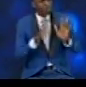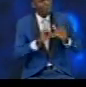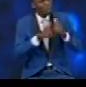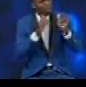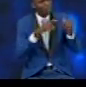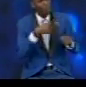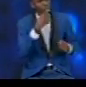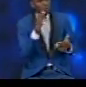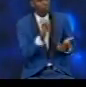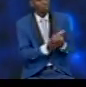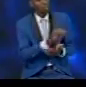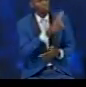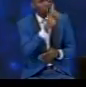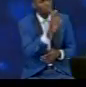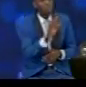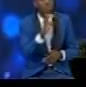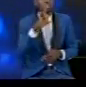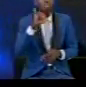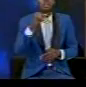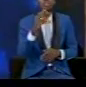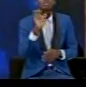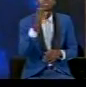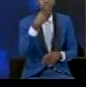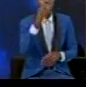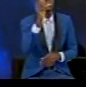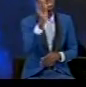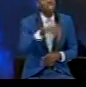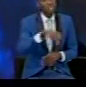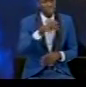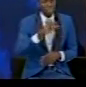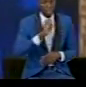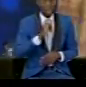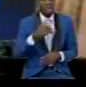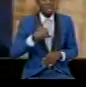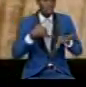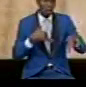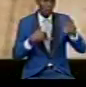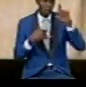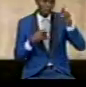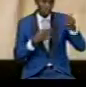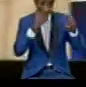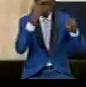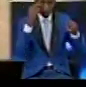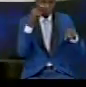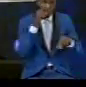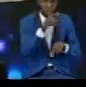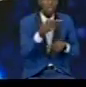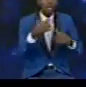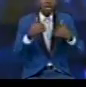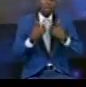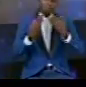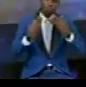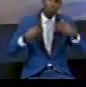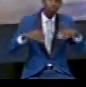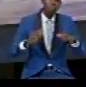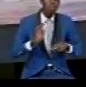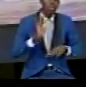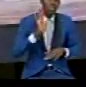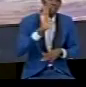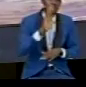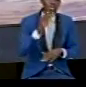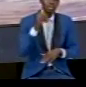that?" Elijah said, "Yes, I have found you, because thou hast sold